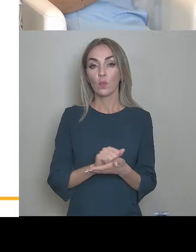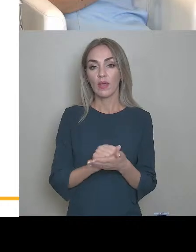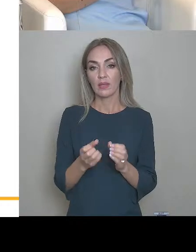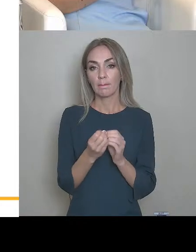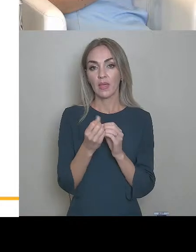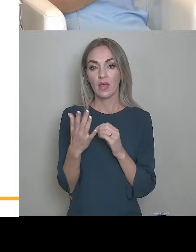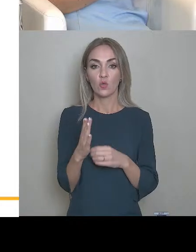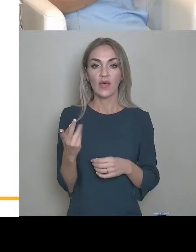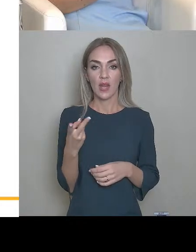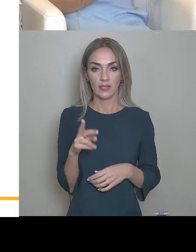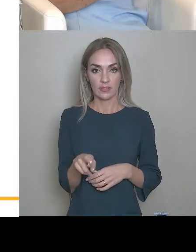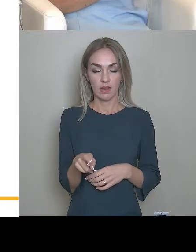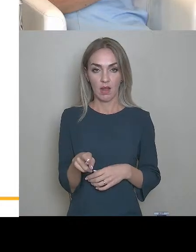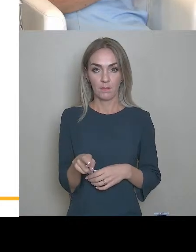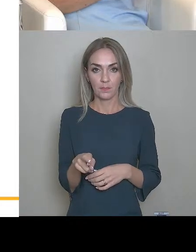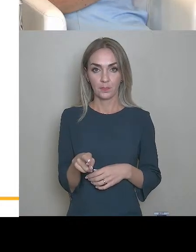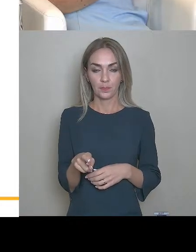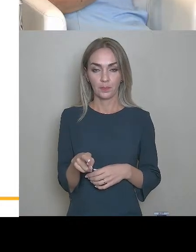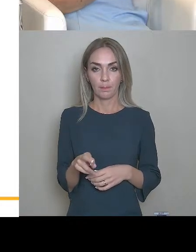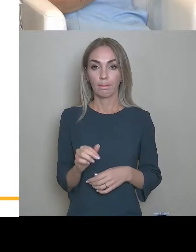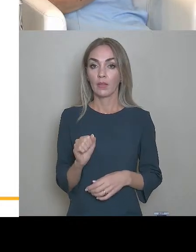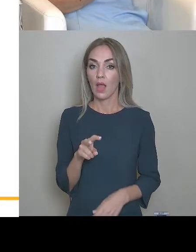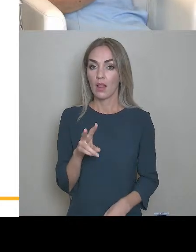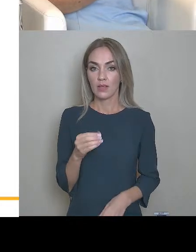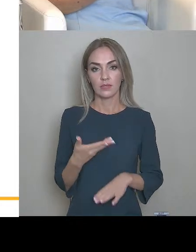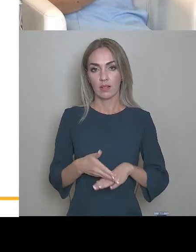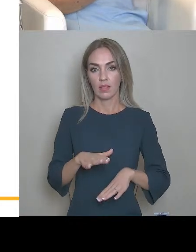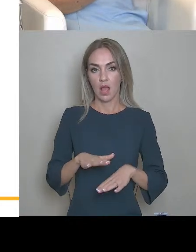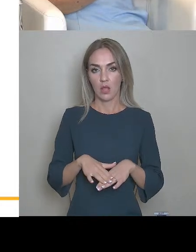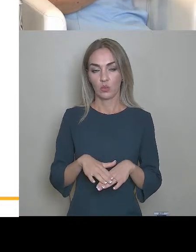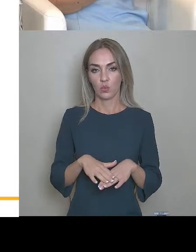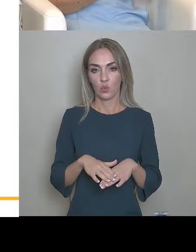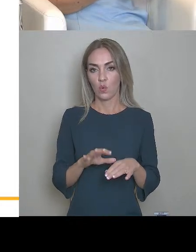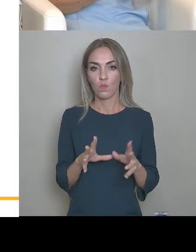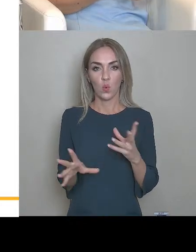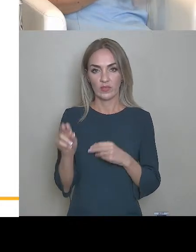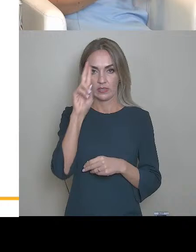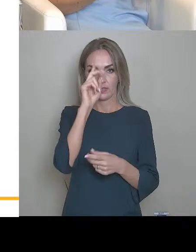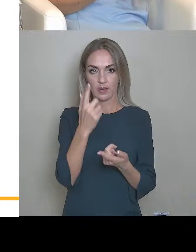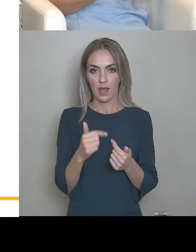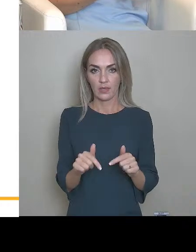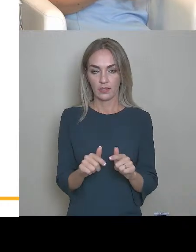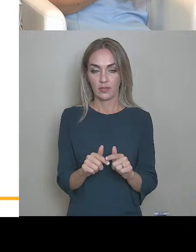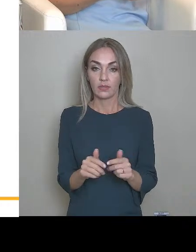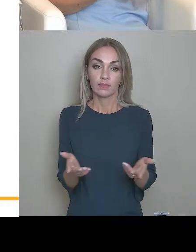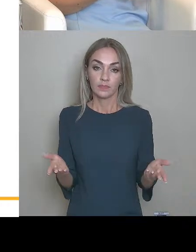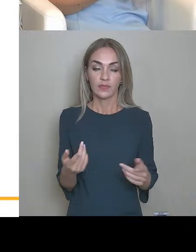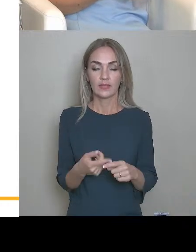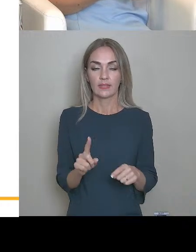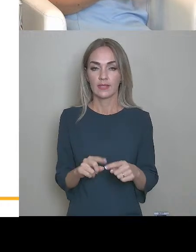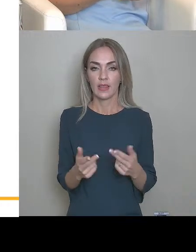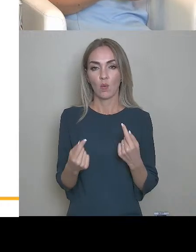severe restrictions, and I don't think anybody would be rushing to start registration immediately on September